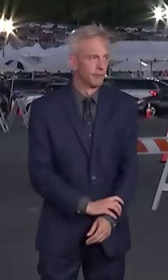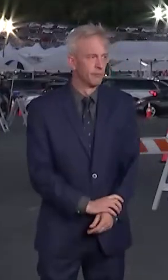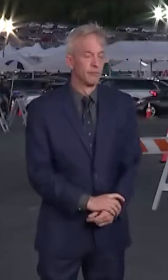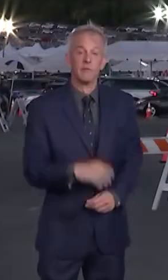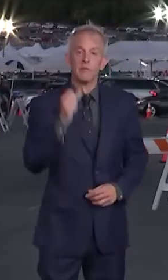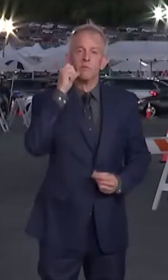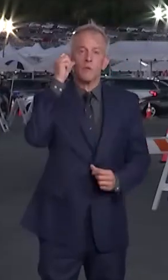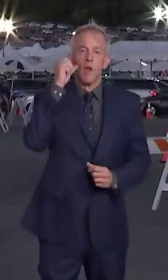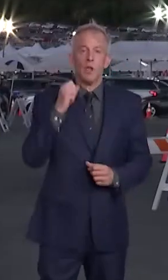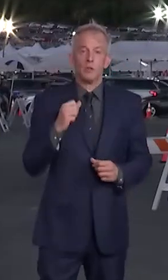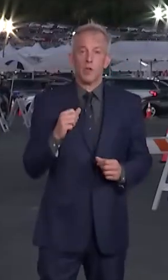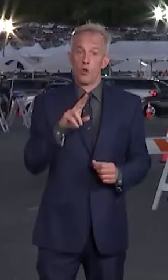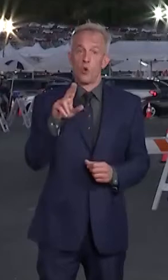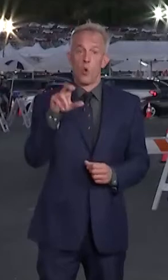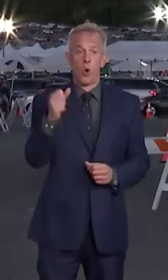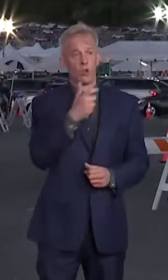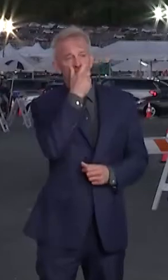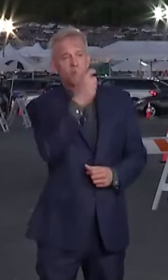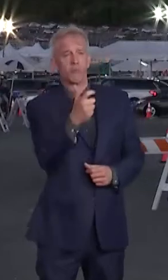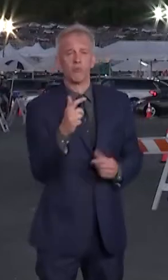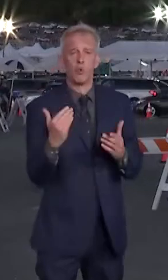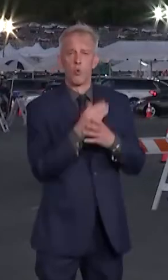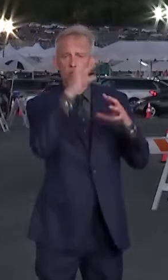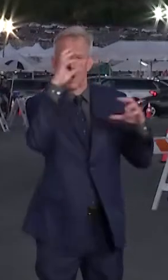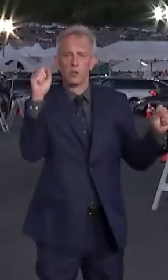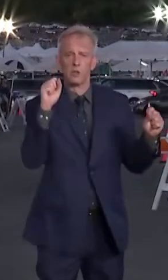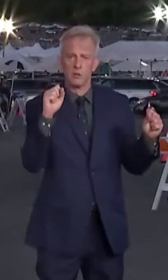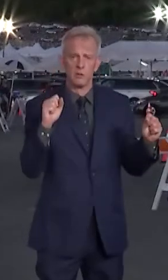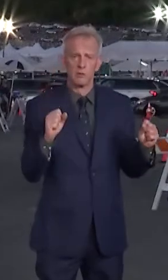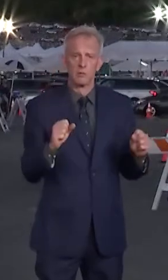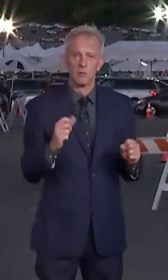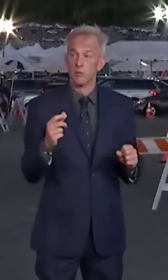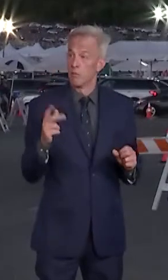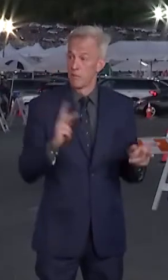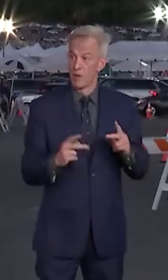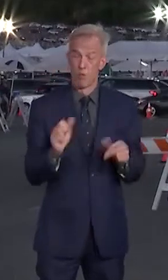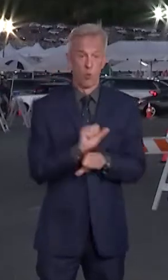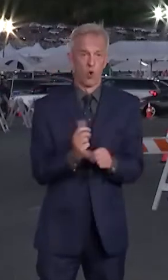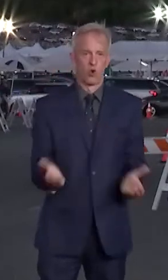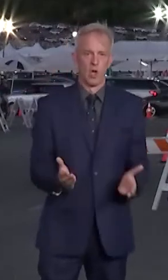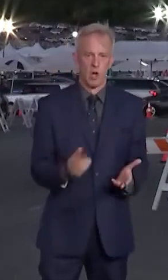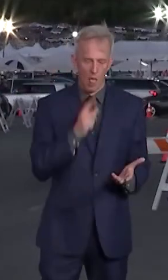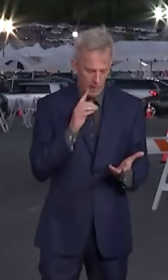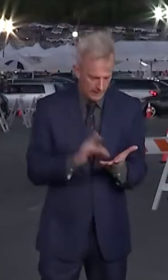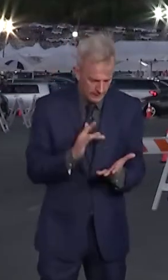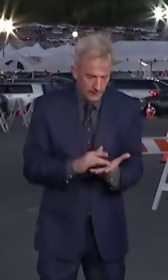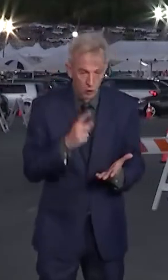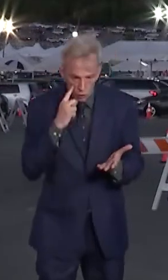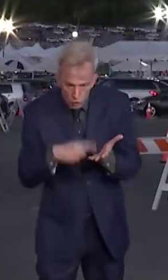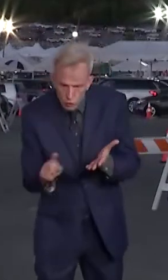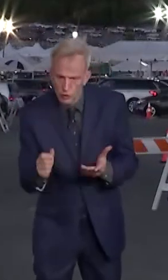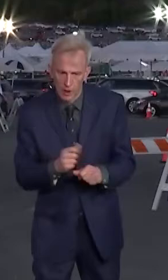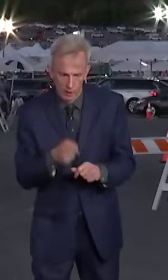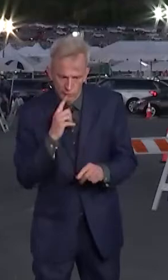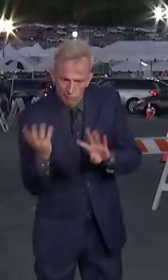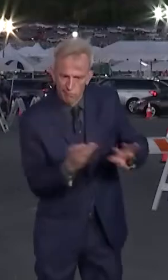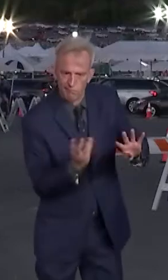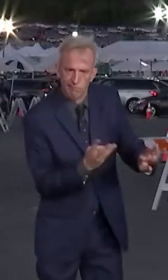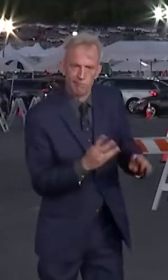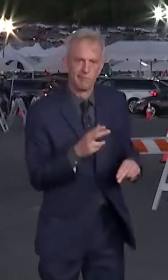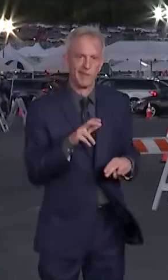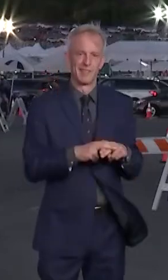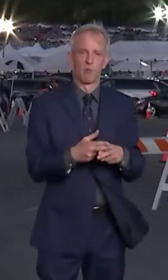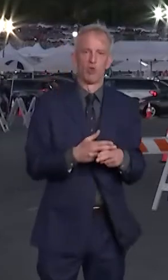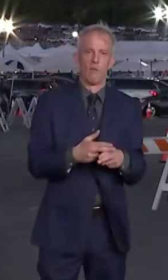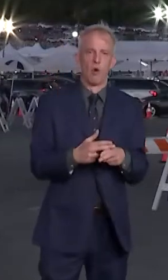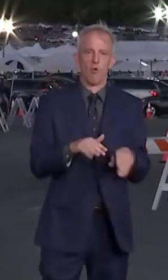of a new president yesterday, others were here on iPads, checking people in, moving them through, sitting in temporary trailers,